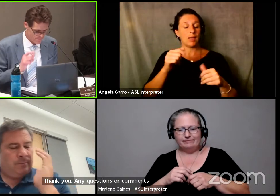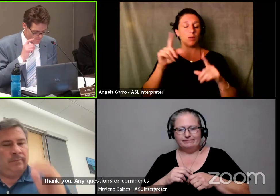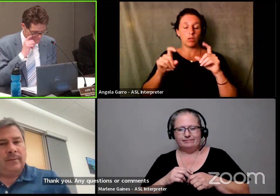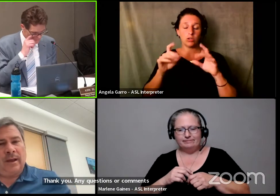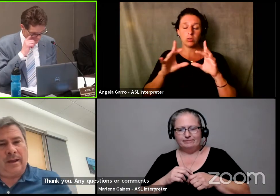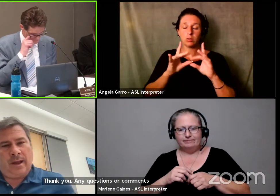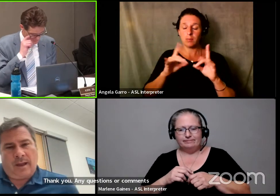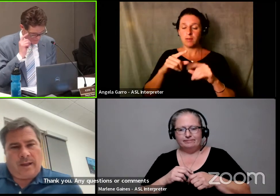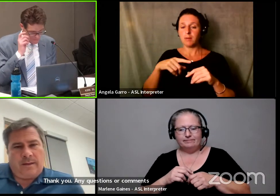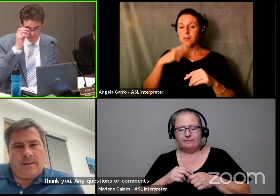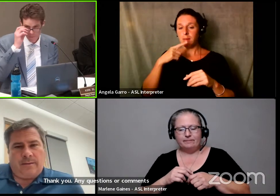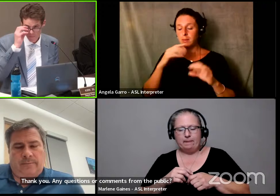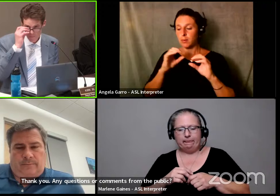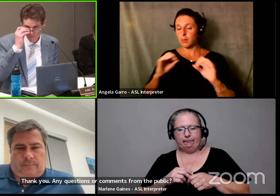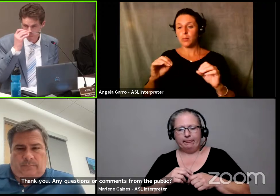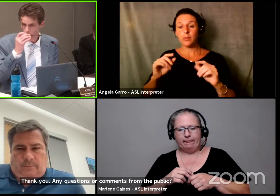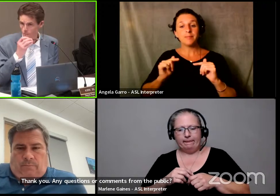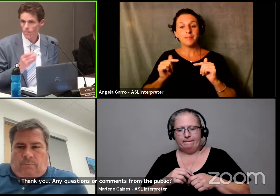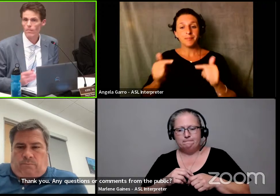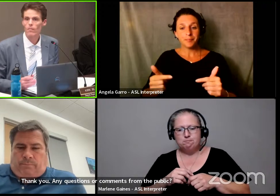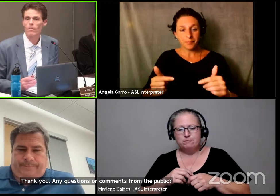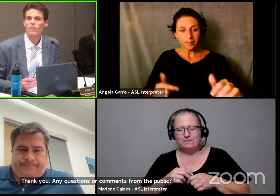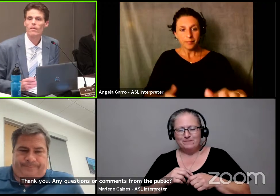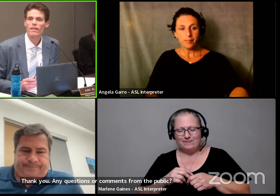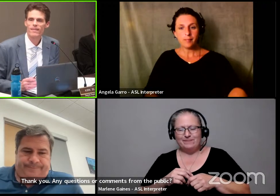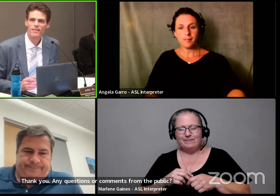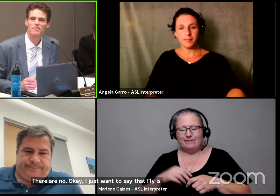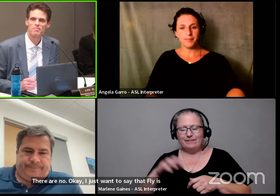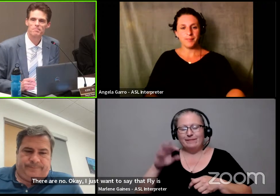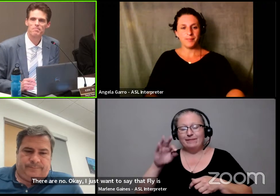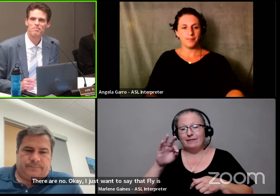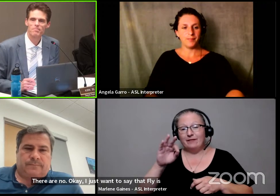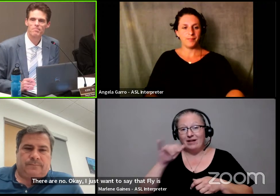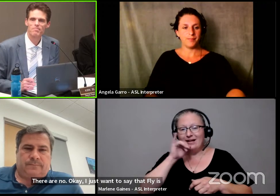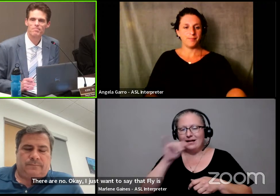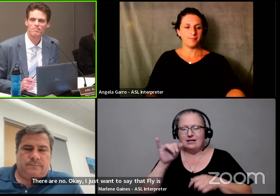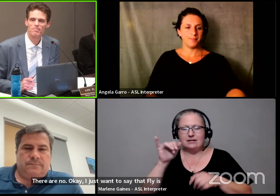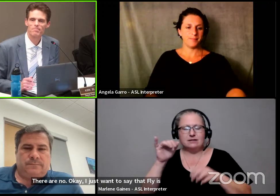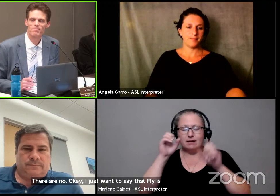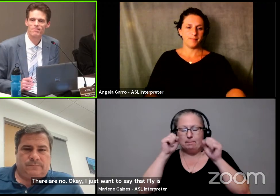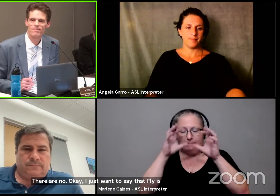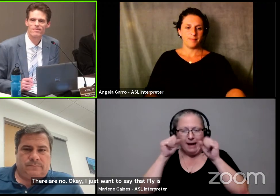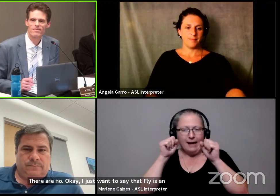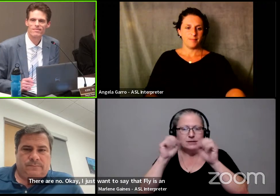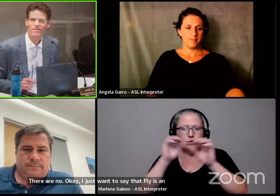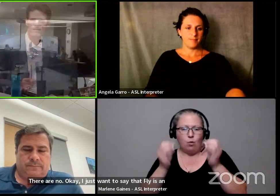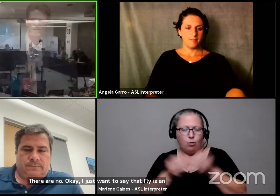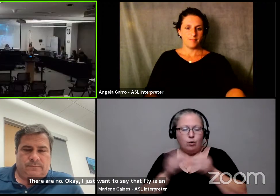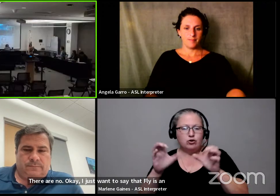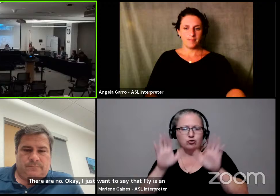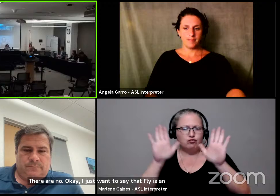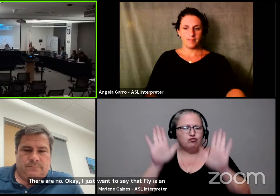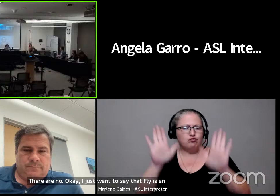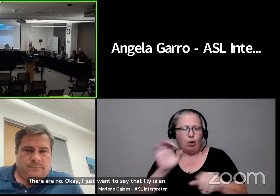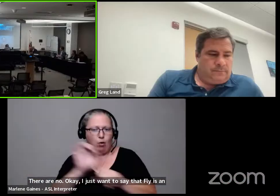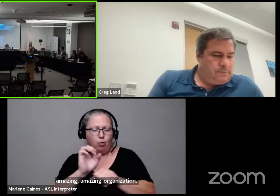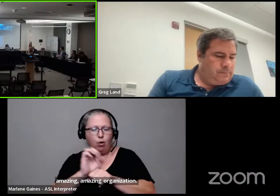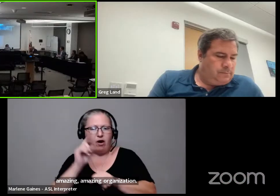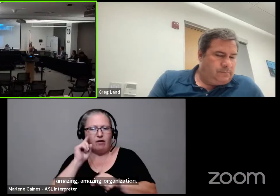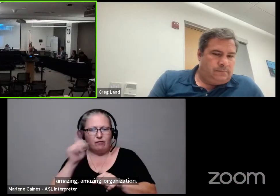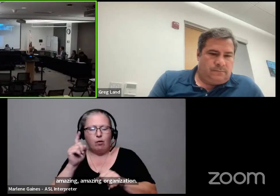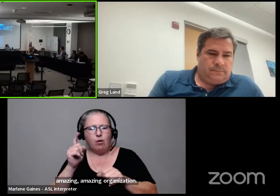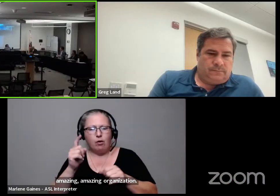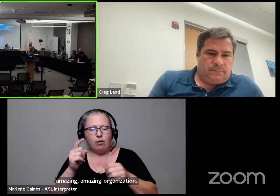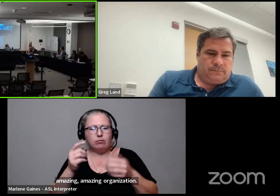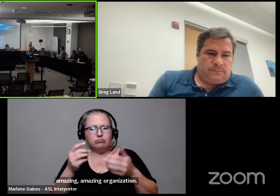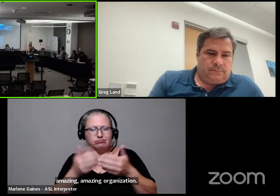are none. Okay, I just want to say that Fly is an amazing, amazing organization. They do a lot of great work in dismantling the school to